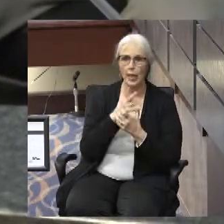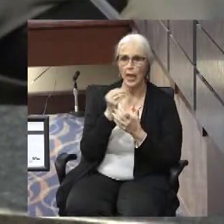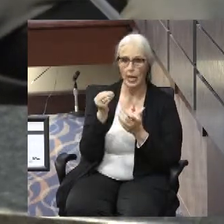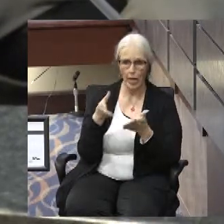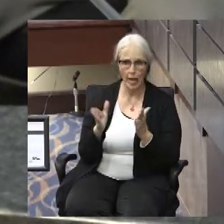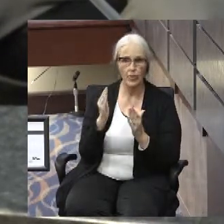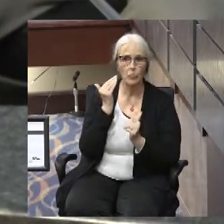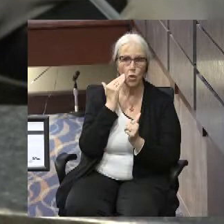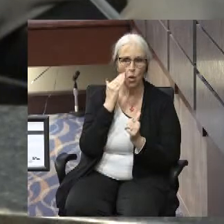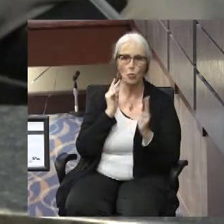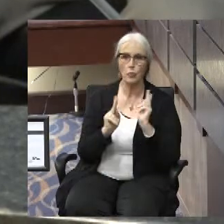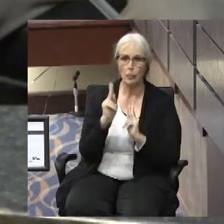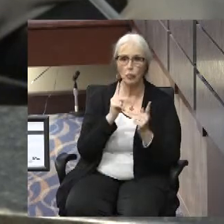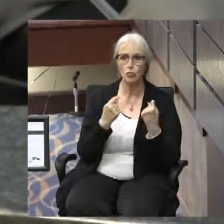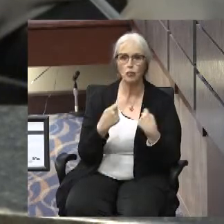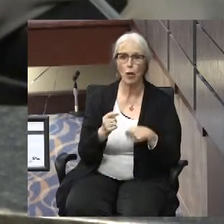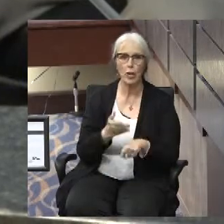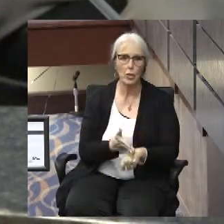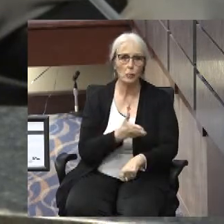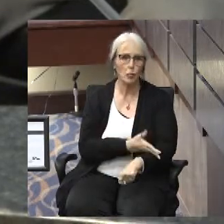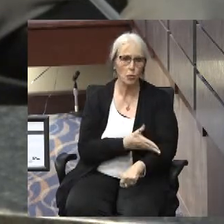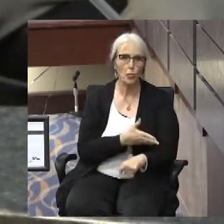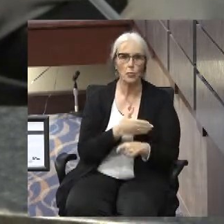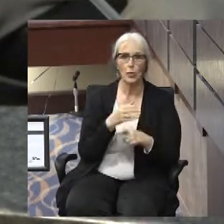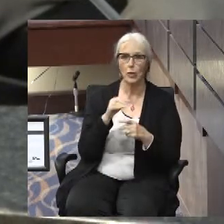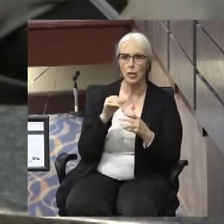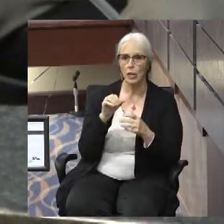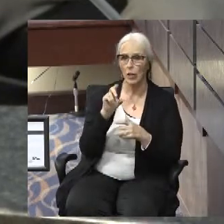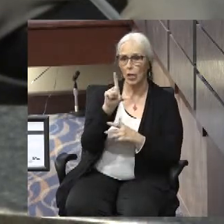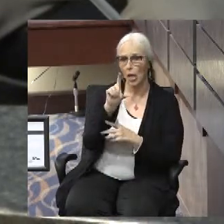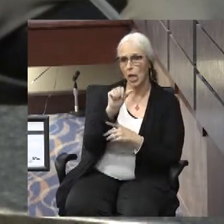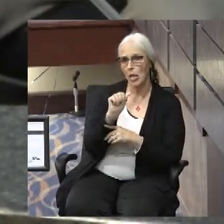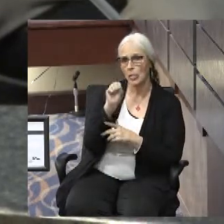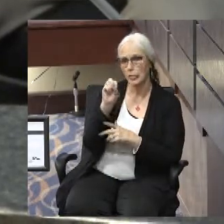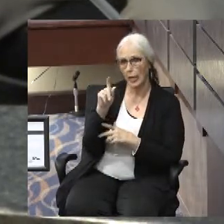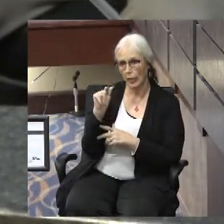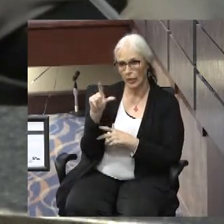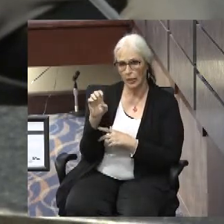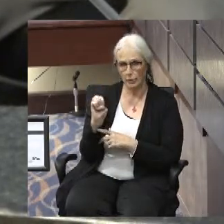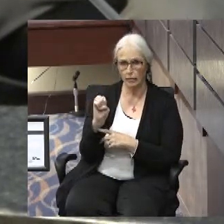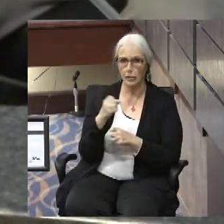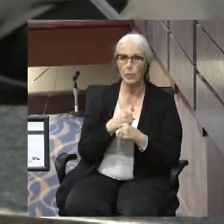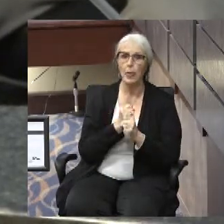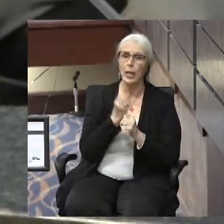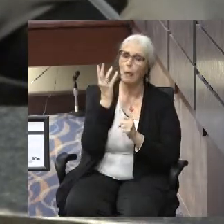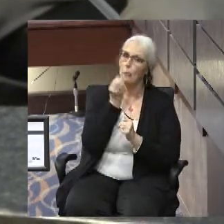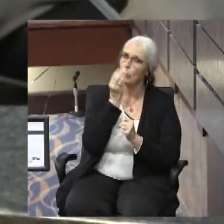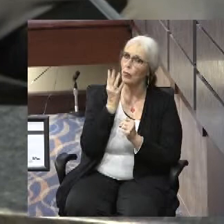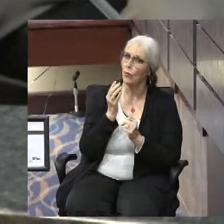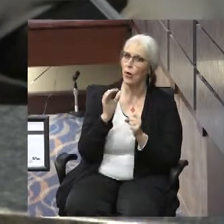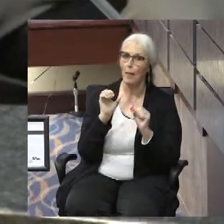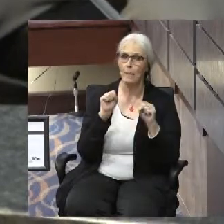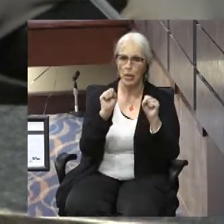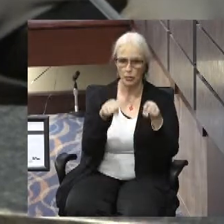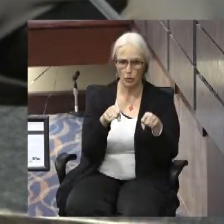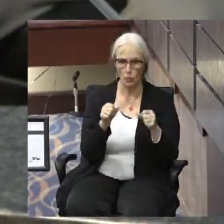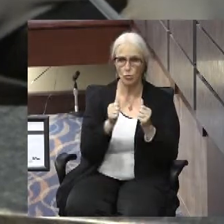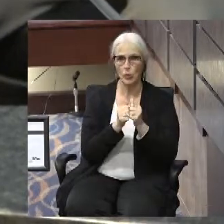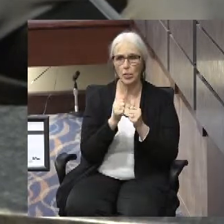are trying to bring up the LaSalle corridor to make it as beautiful as they can with the businesses that are